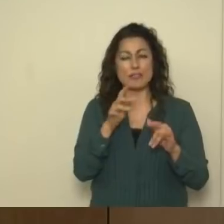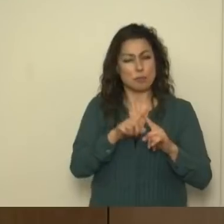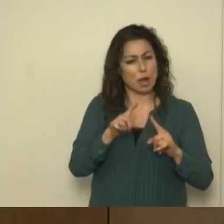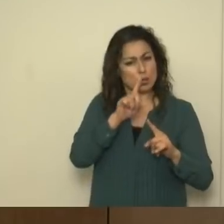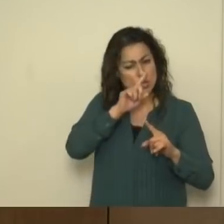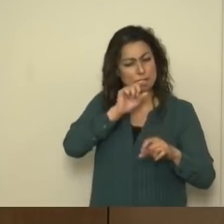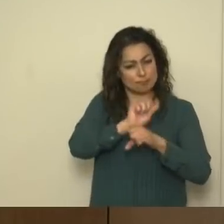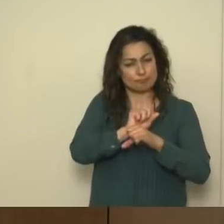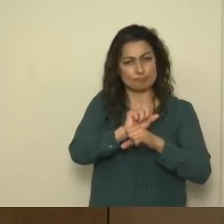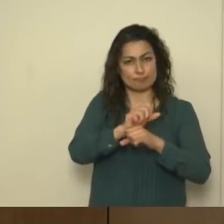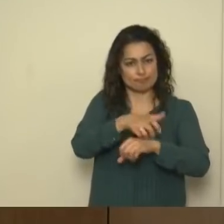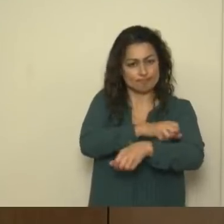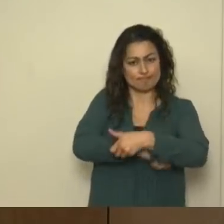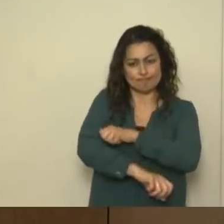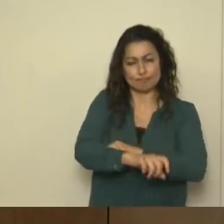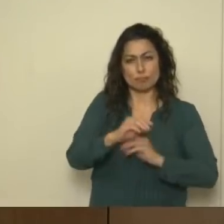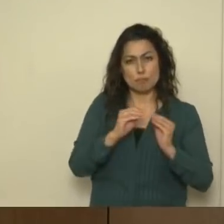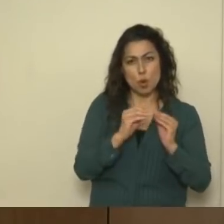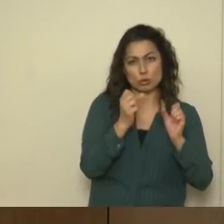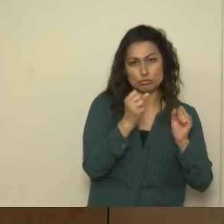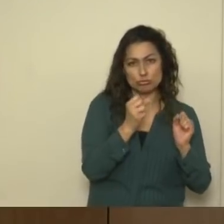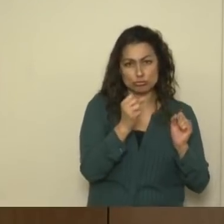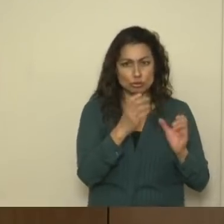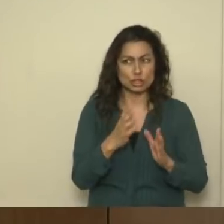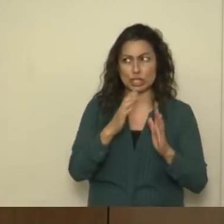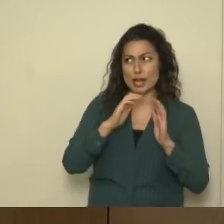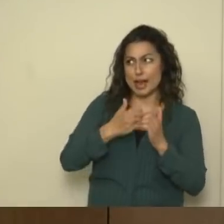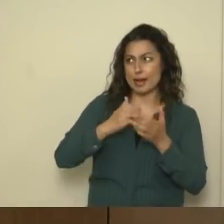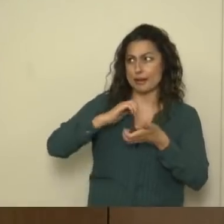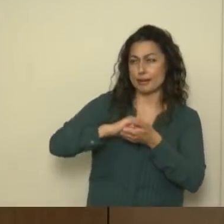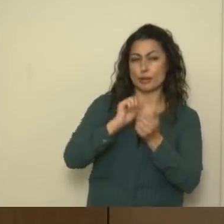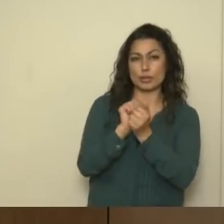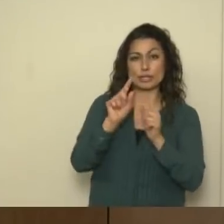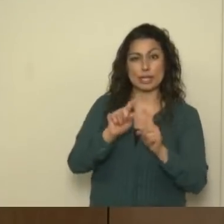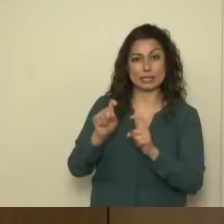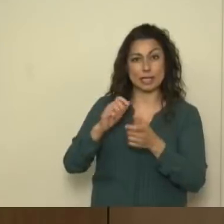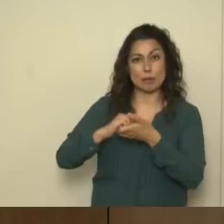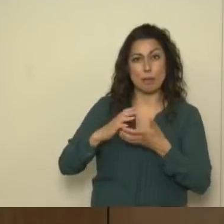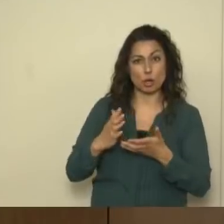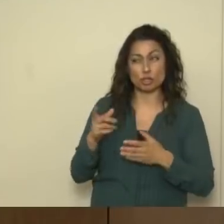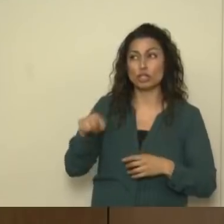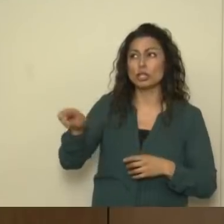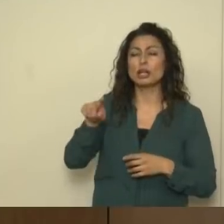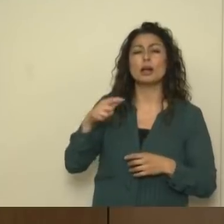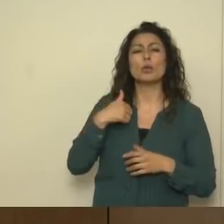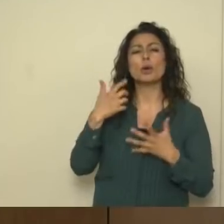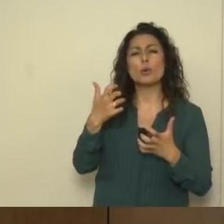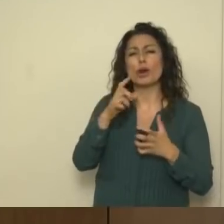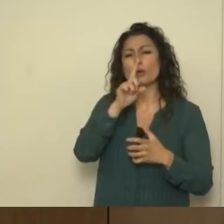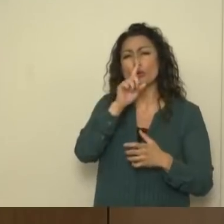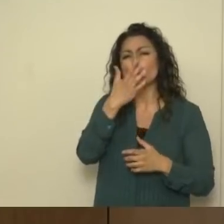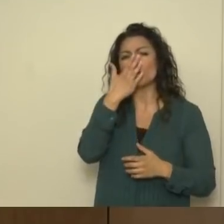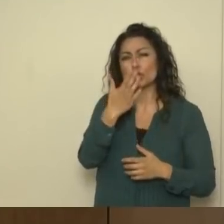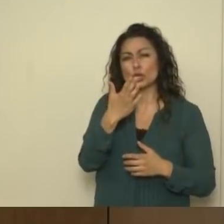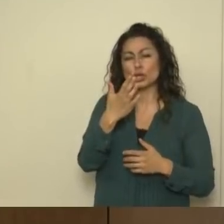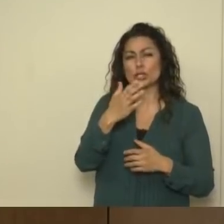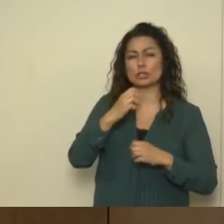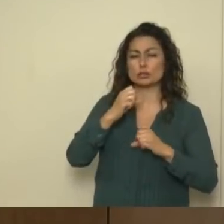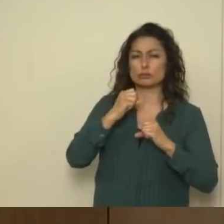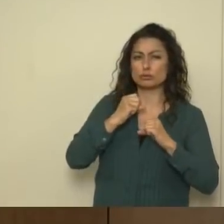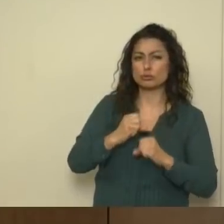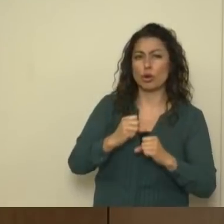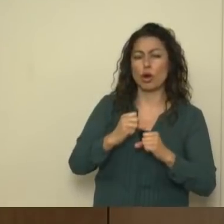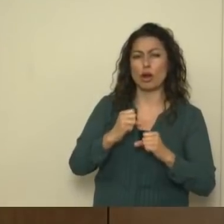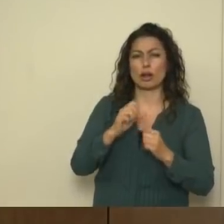strategic with our testing partners. Where we want good, solid medical advice, and that's for